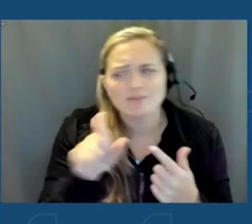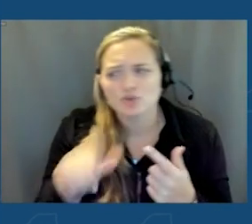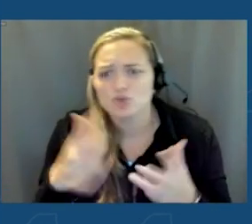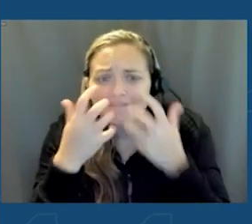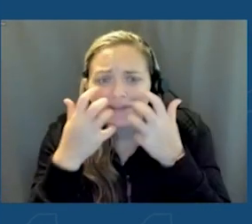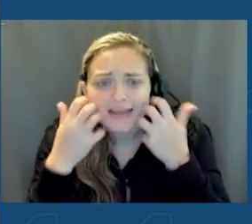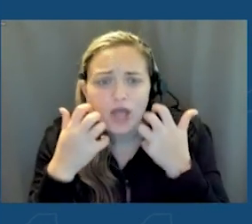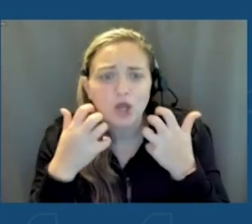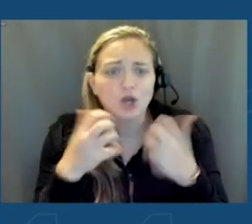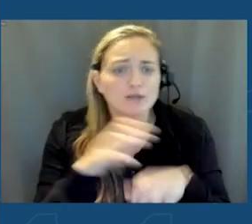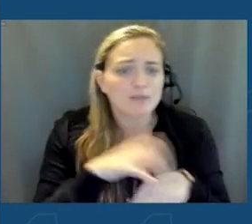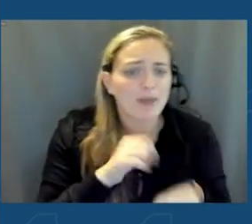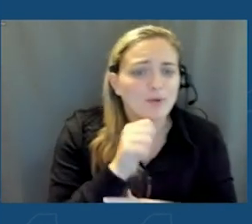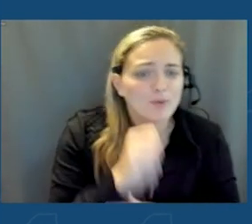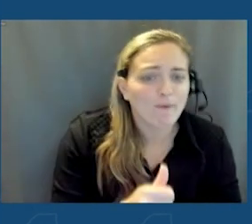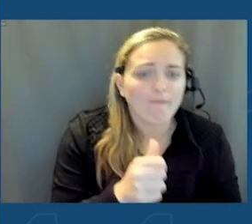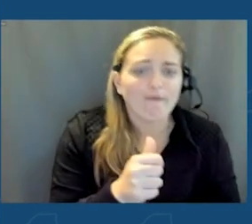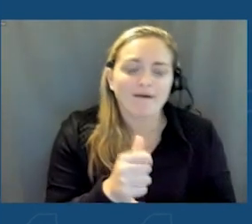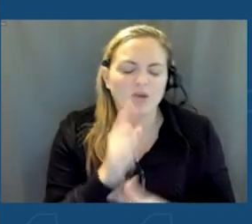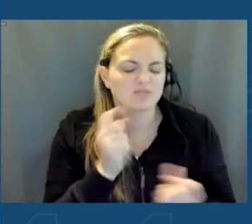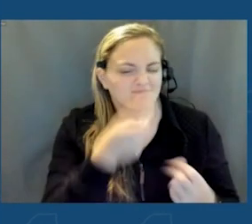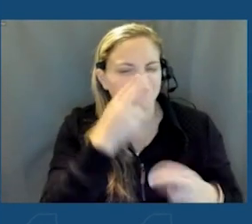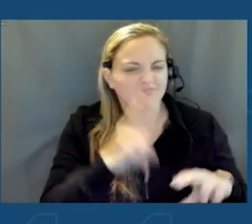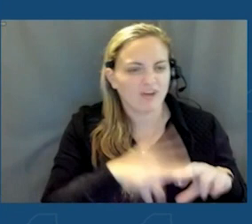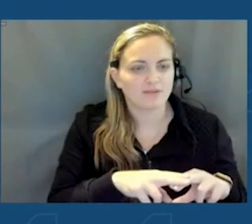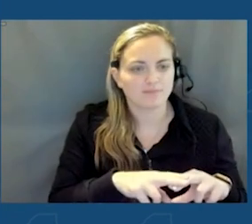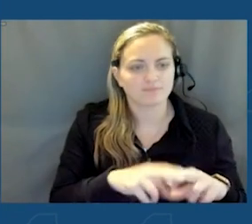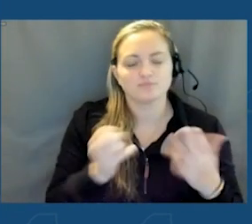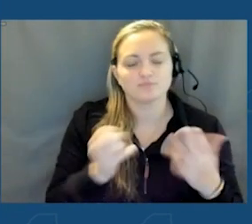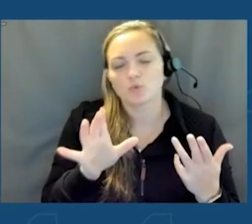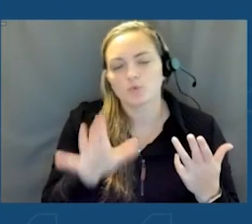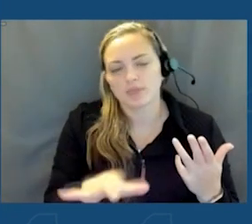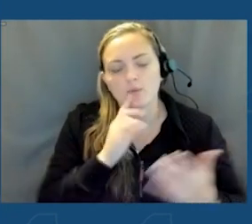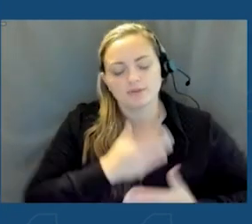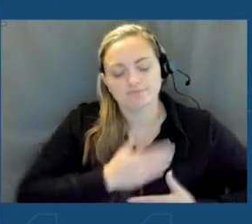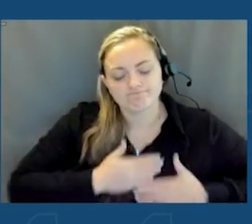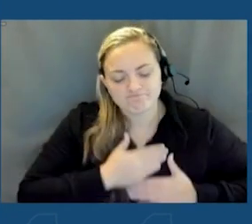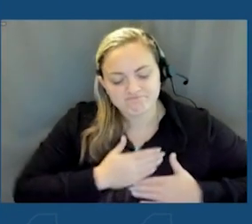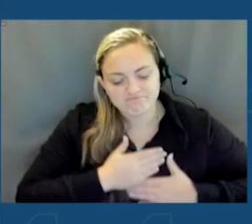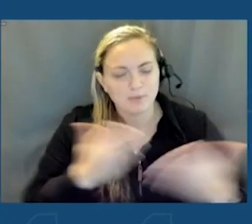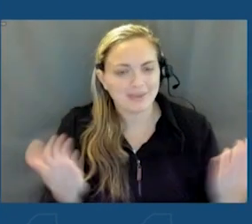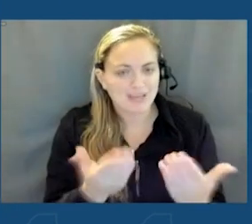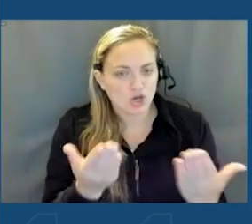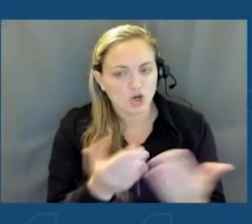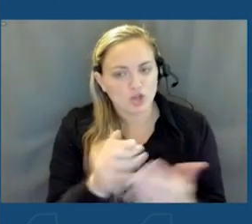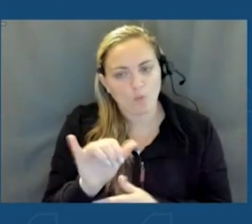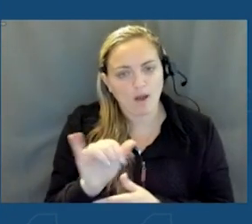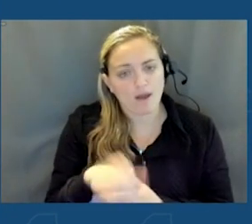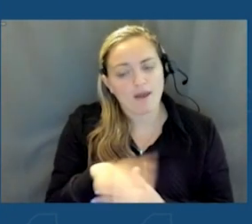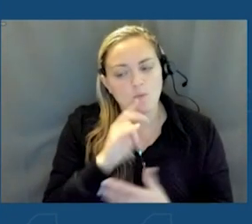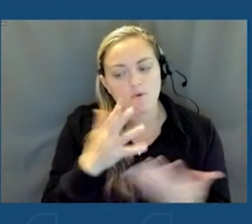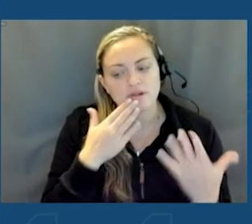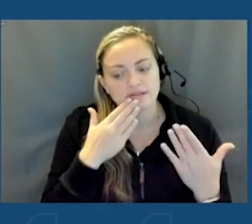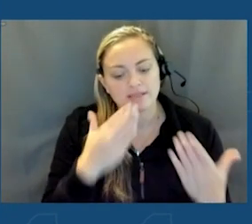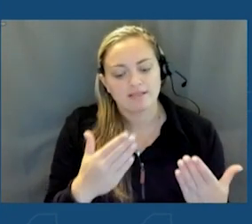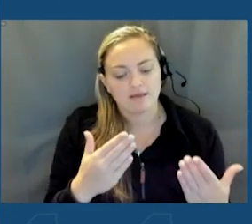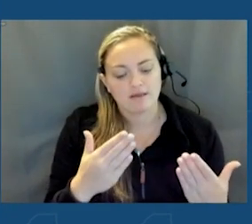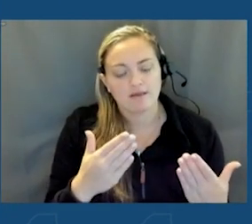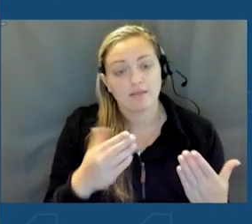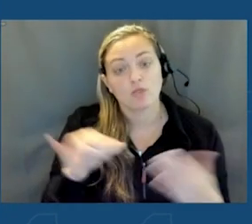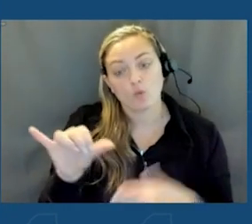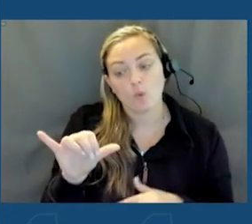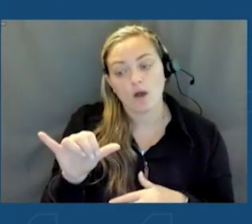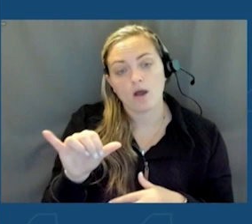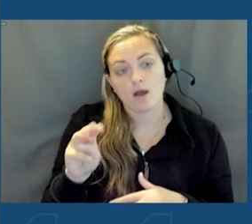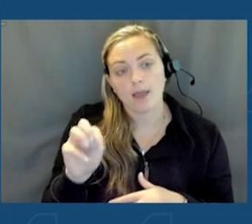So it was a lot of fun. So that was joyful to be here at the Y. And I want to thank the Y and Marty